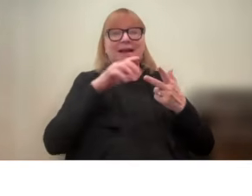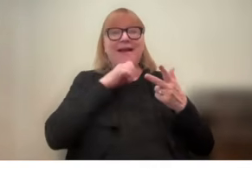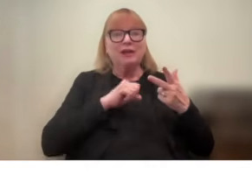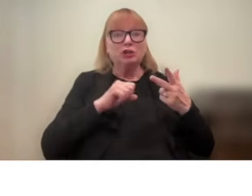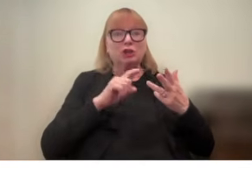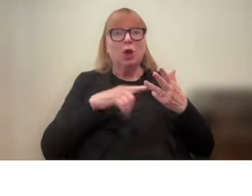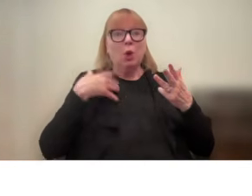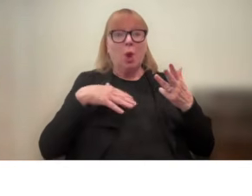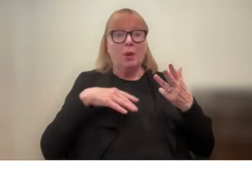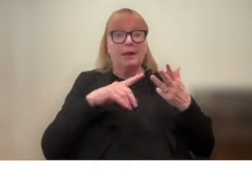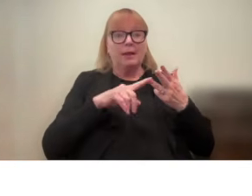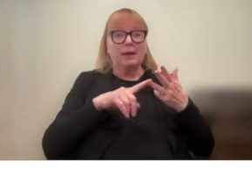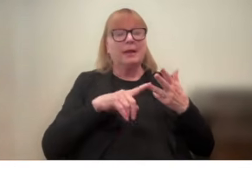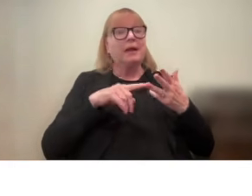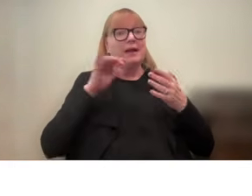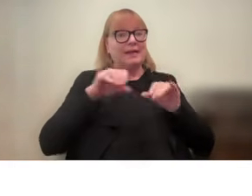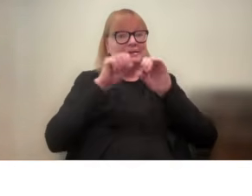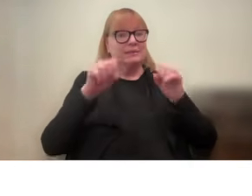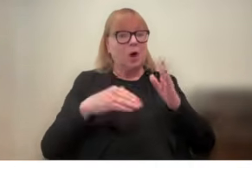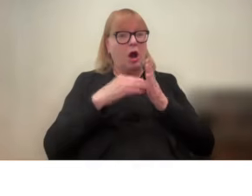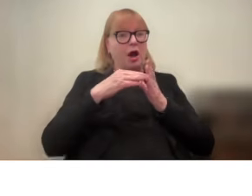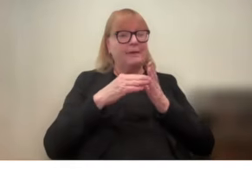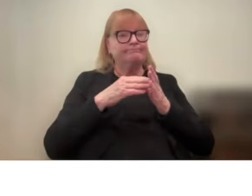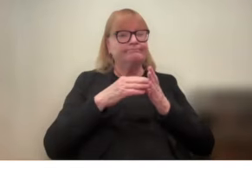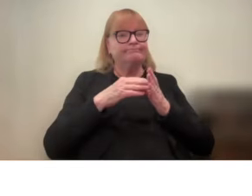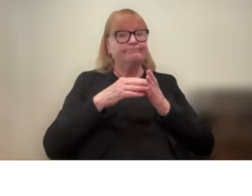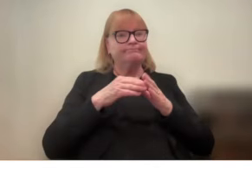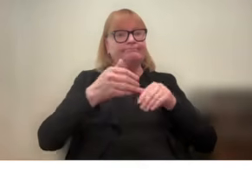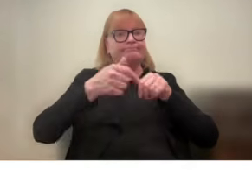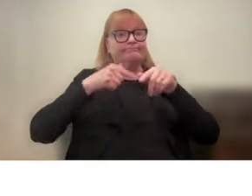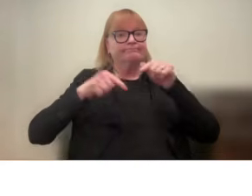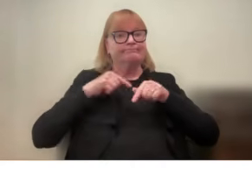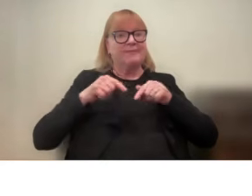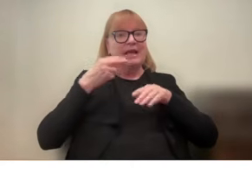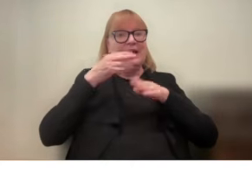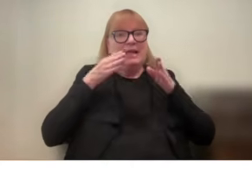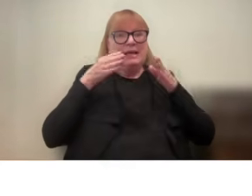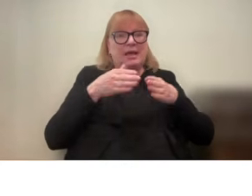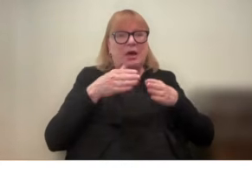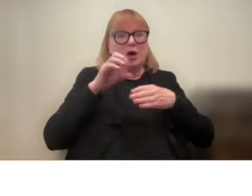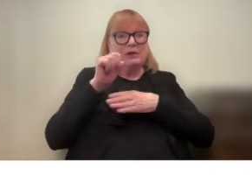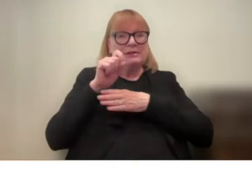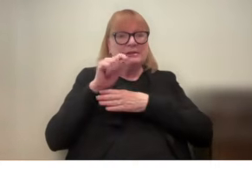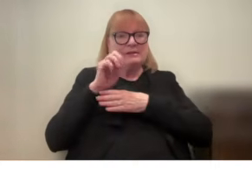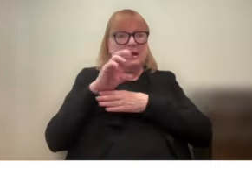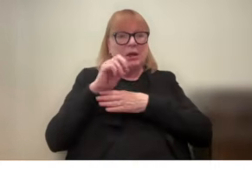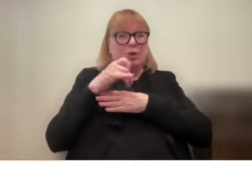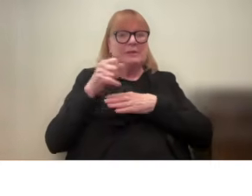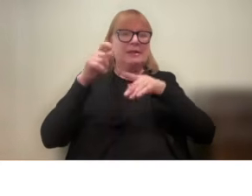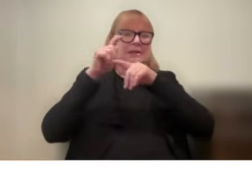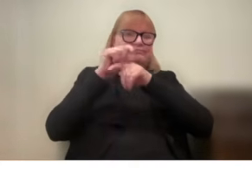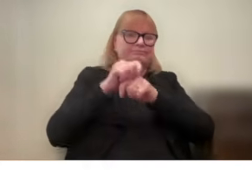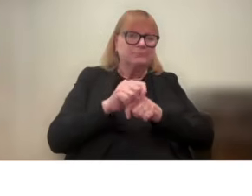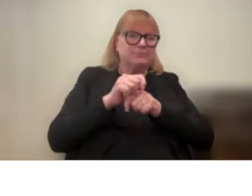age, clothing. So the systems often default to narrow stereotypes because that's what's dominating the training in